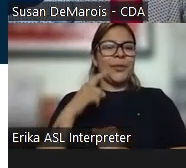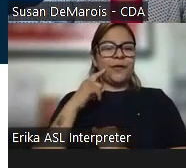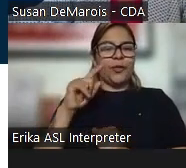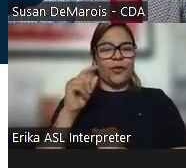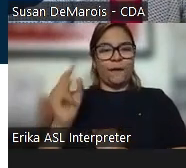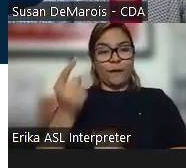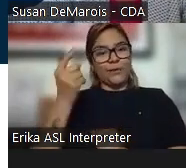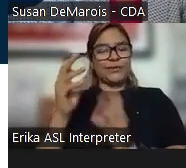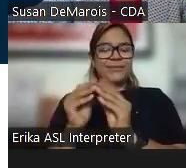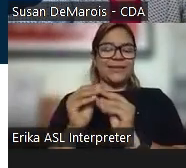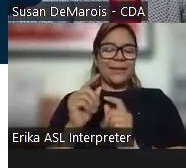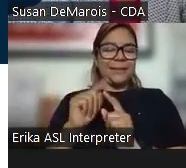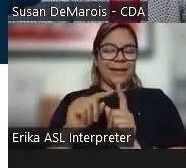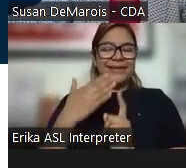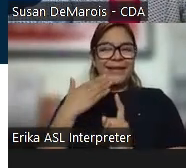Melinda.